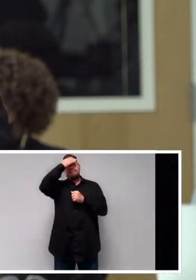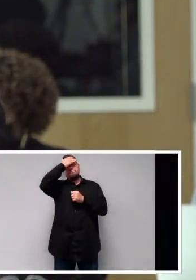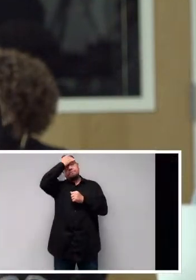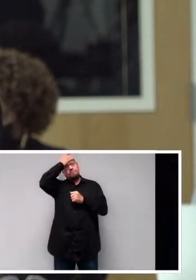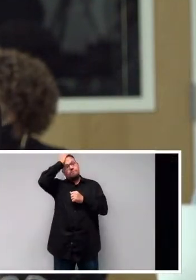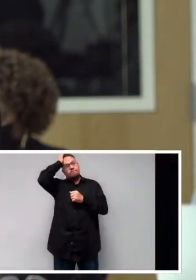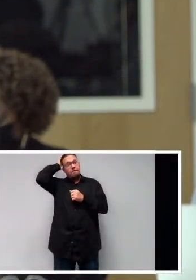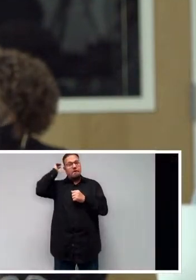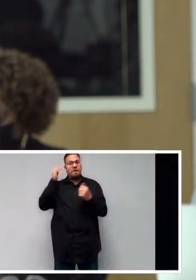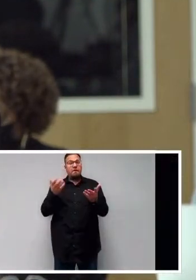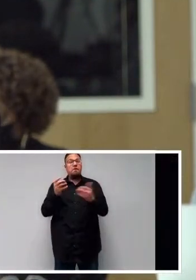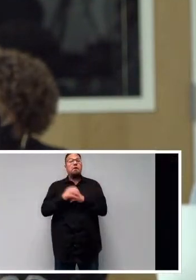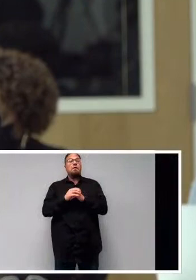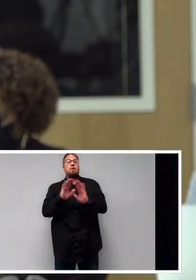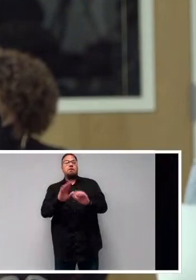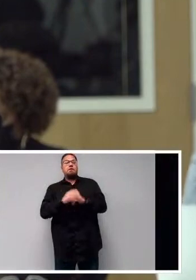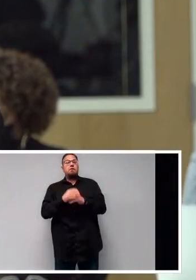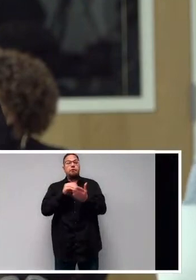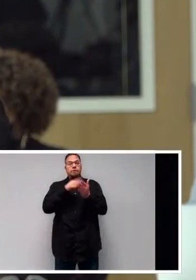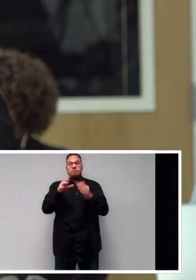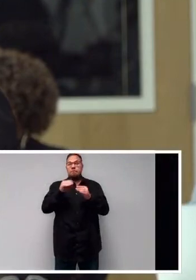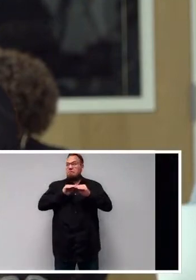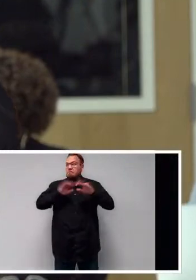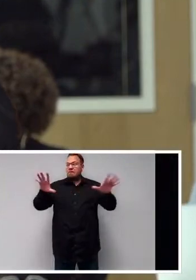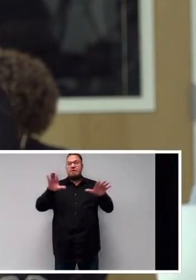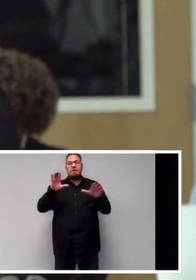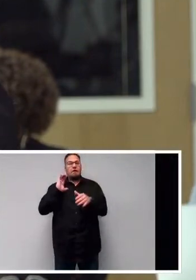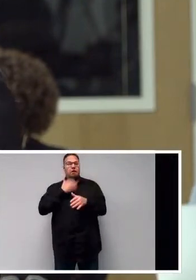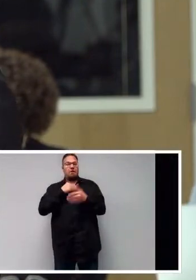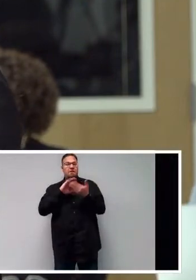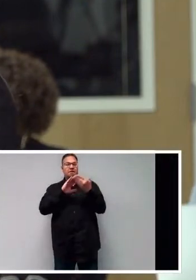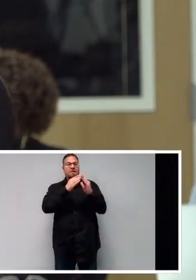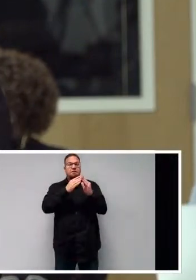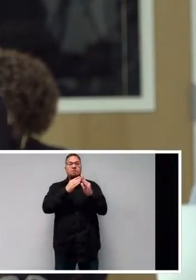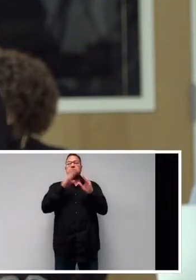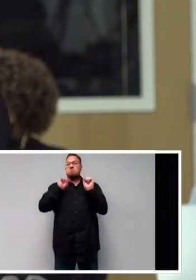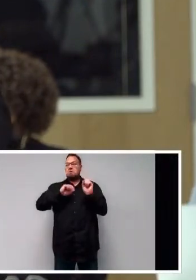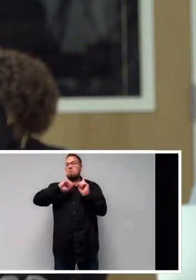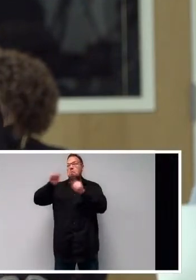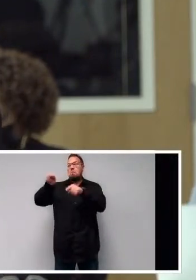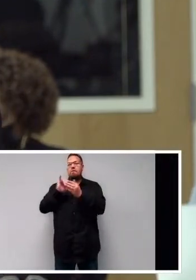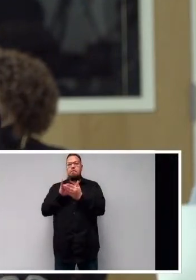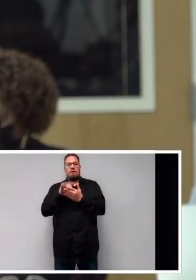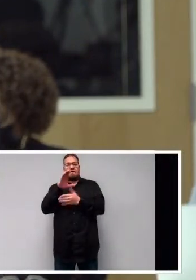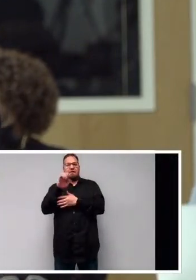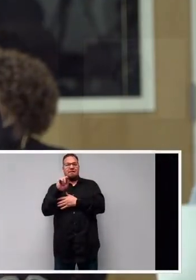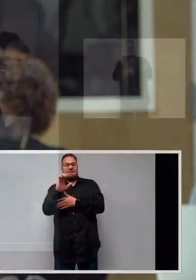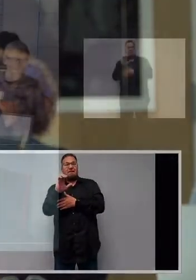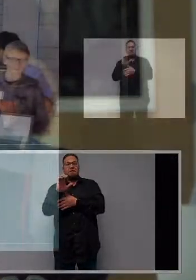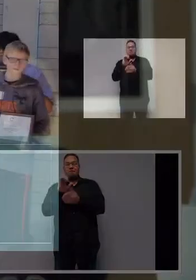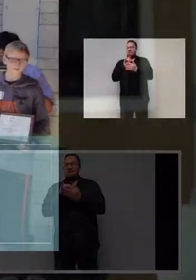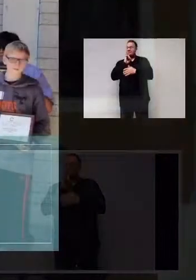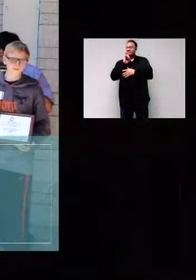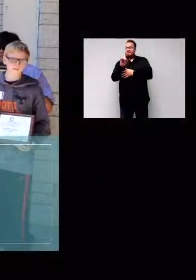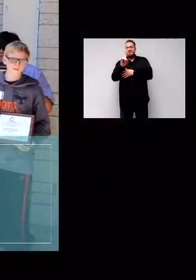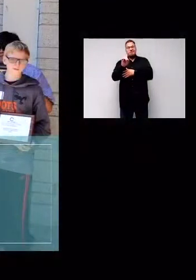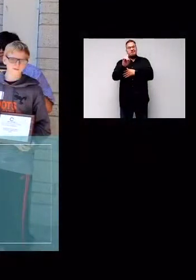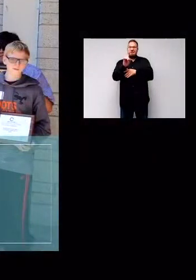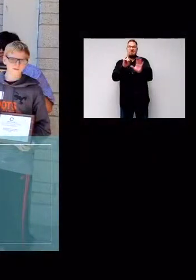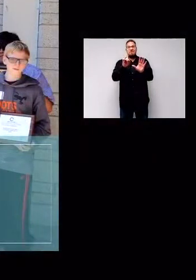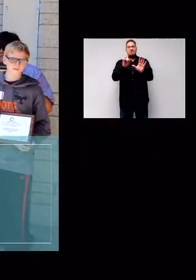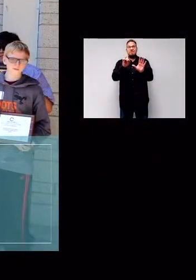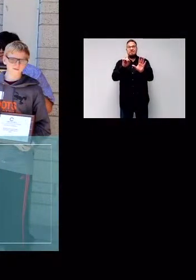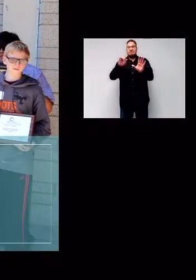Now, students from across our two cities access CTEC's 10 programs, meaning that CTEC is truly a cross-section of our